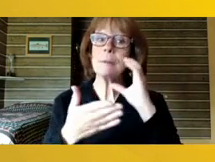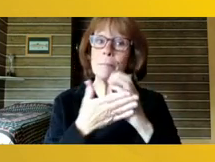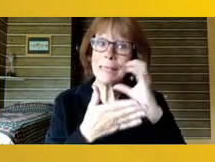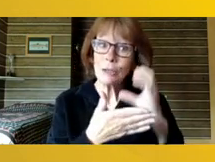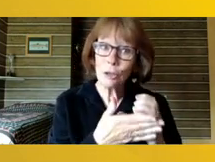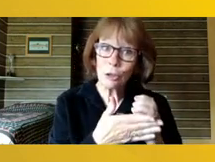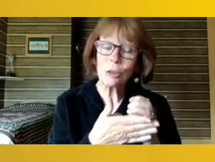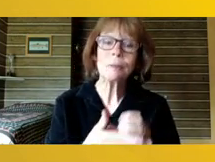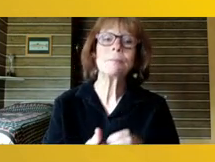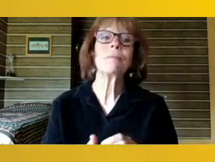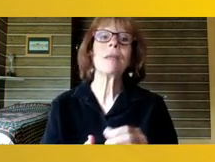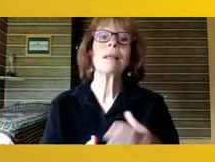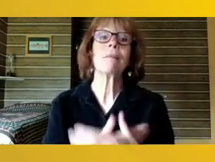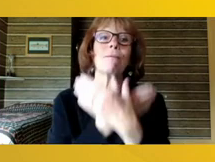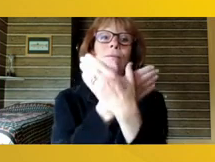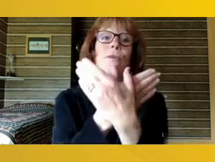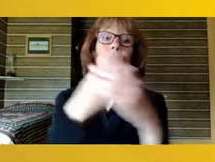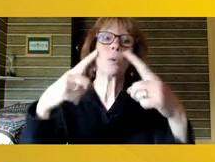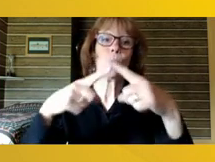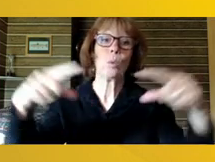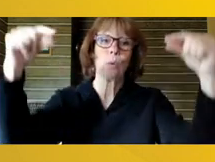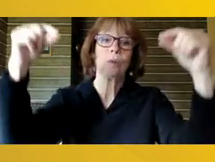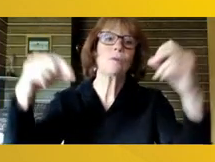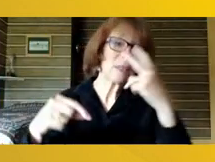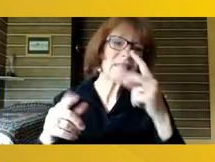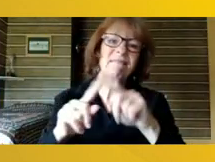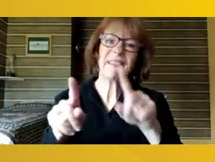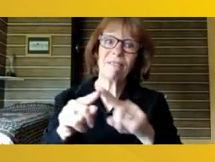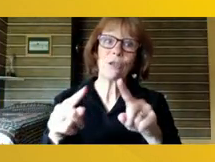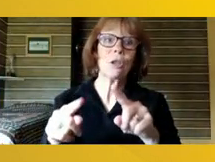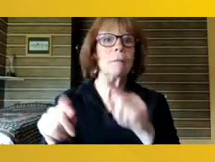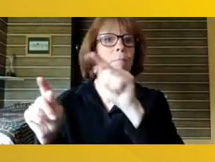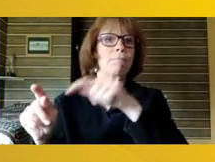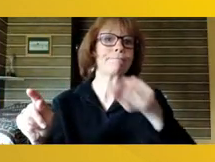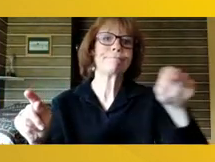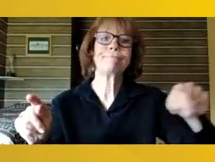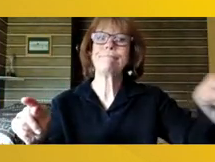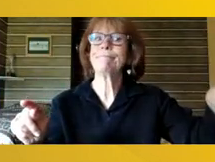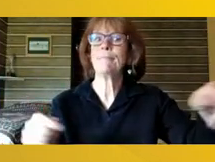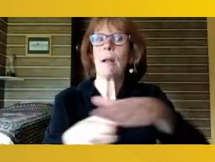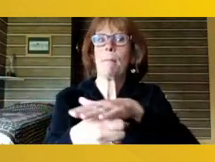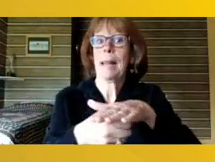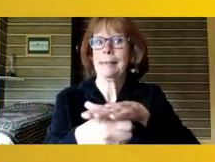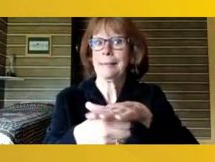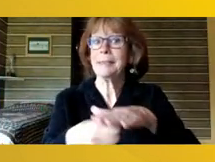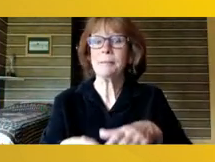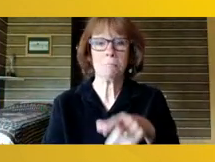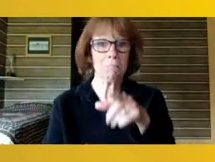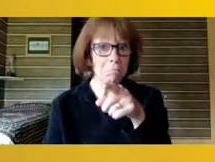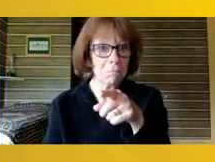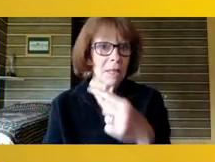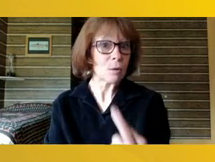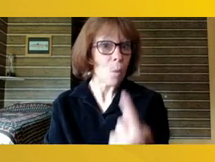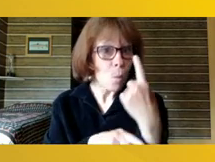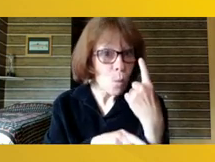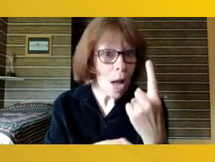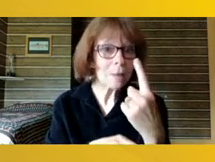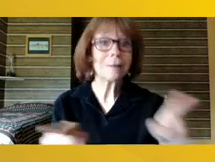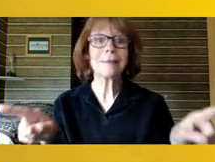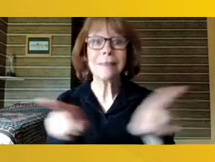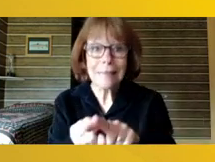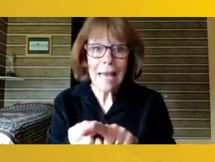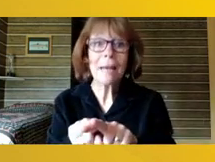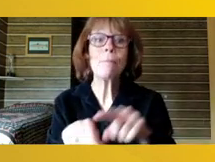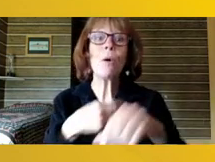that have been taken in different locations. So if you can figure out if any of these are the same whale, you'd be able to figure out some